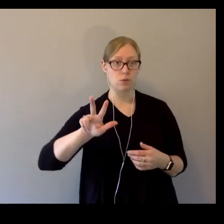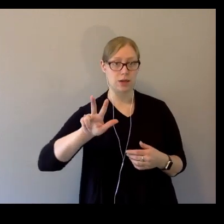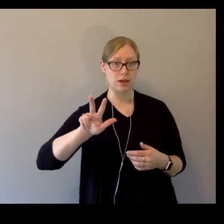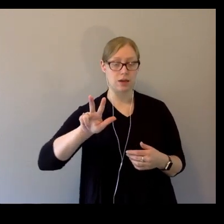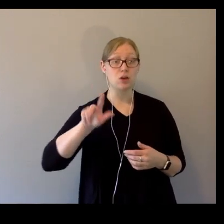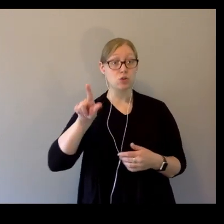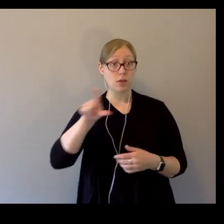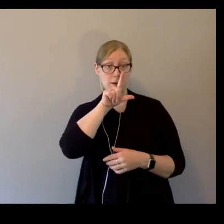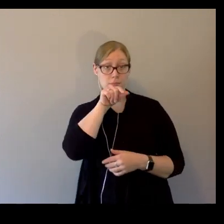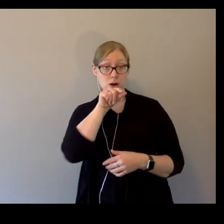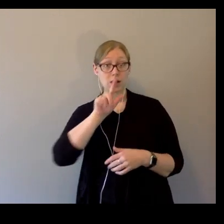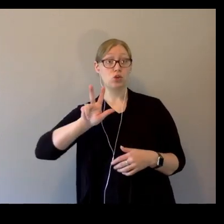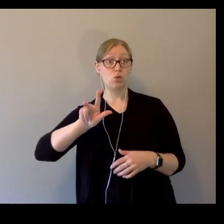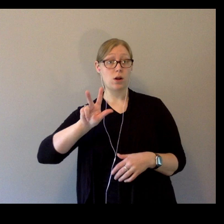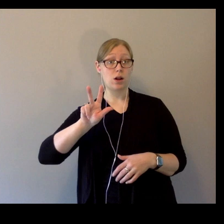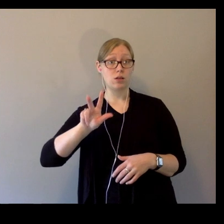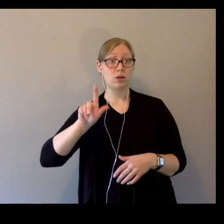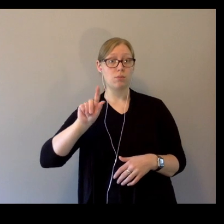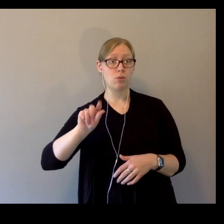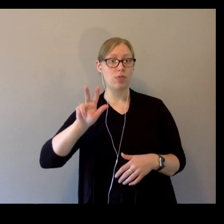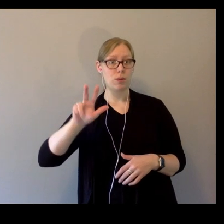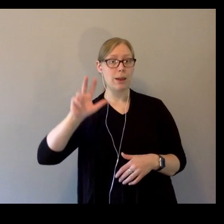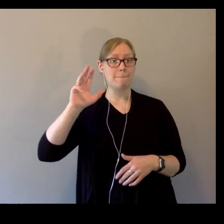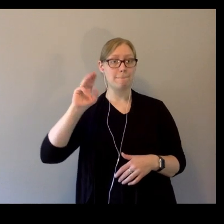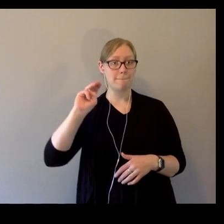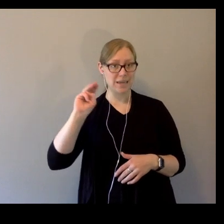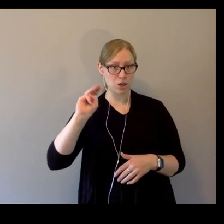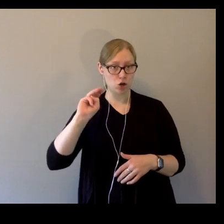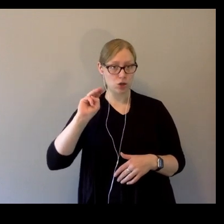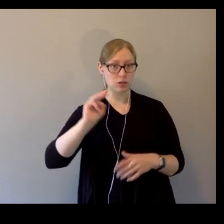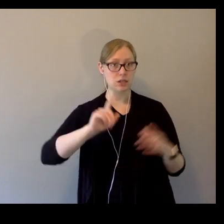23.3 meters above the ground.